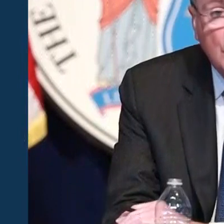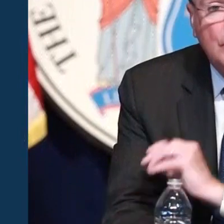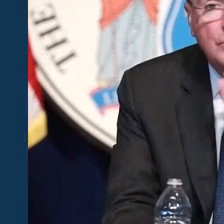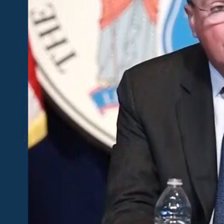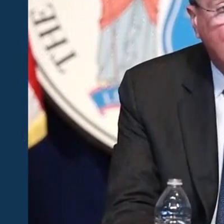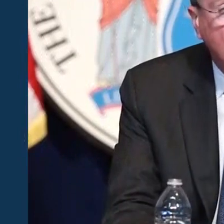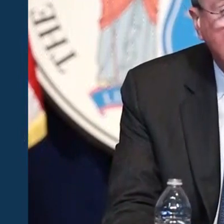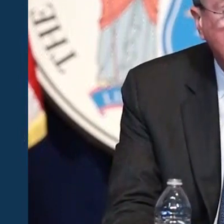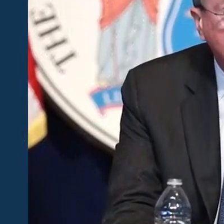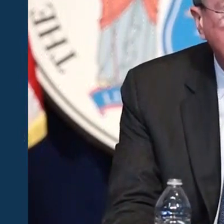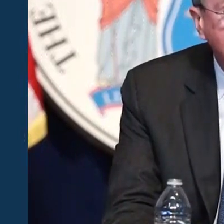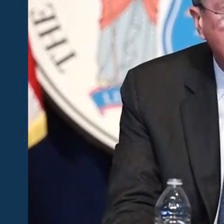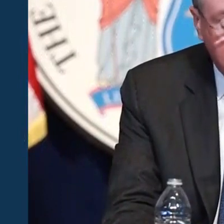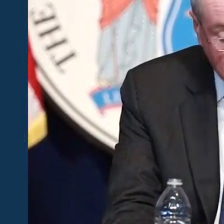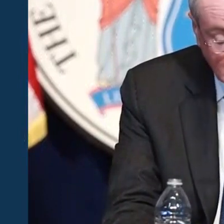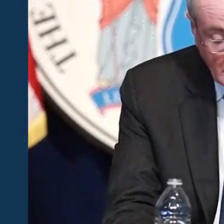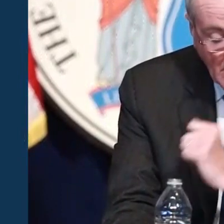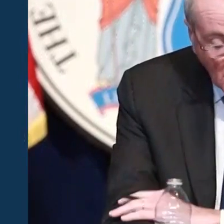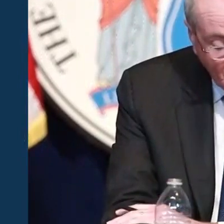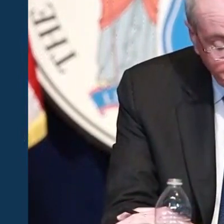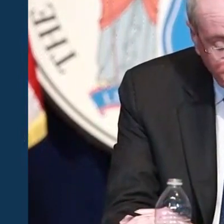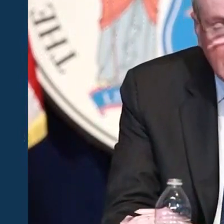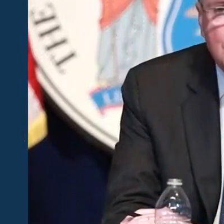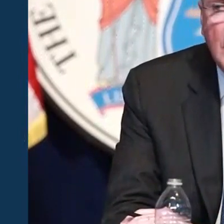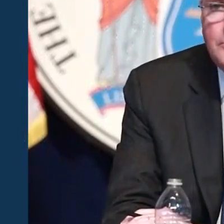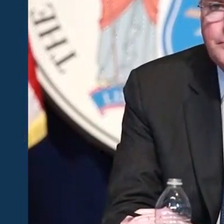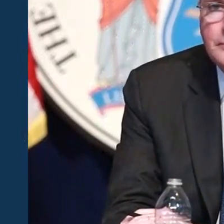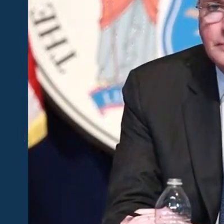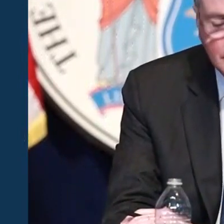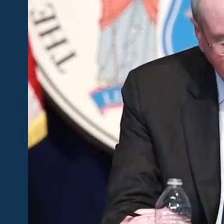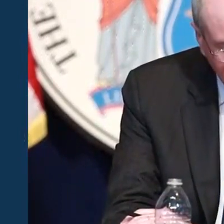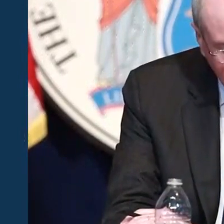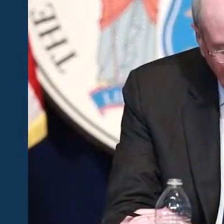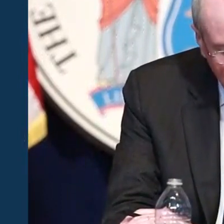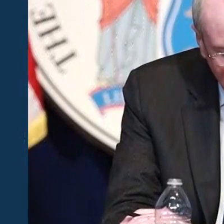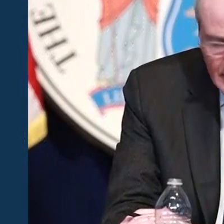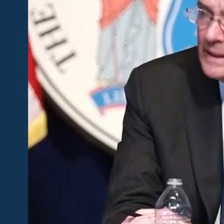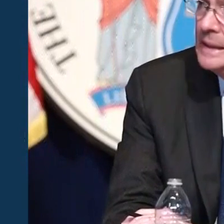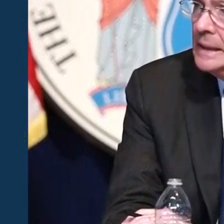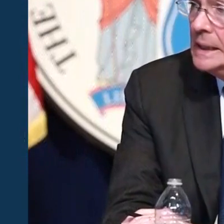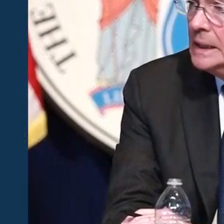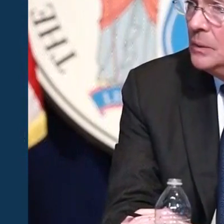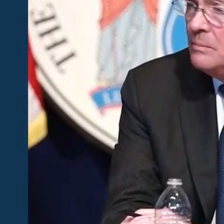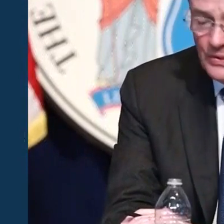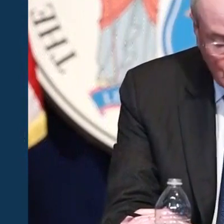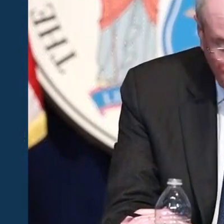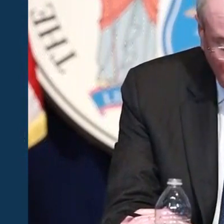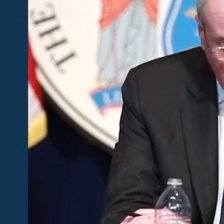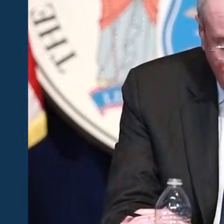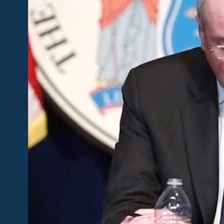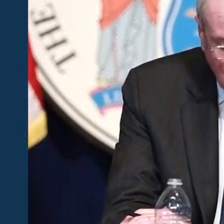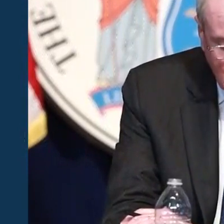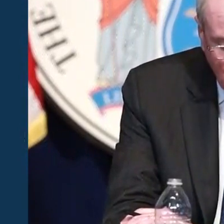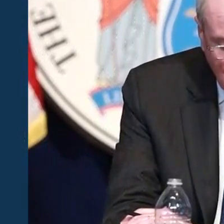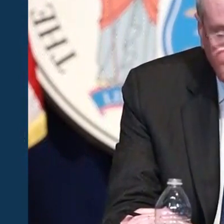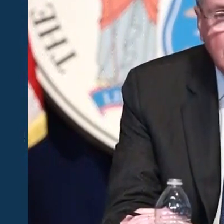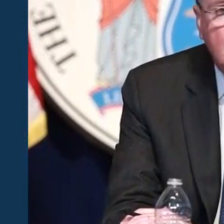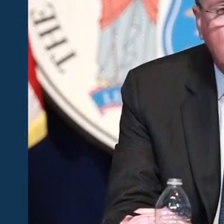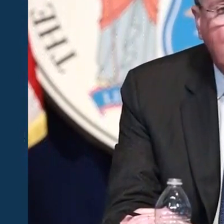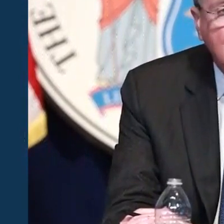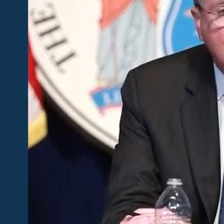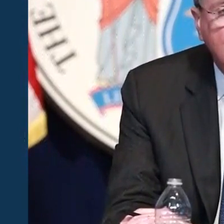So these numbers are just a snapshot, literally, in time. Sadly, we must also report that we have